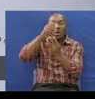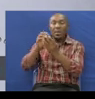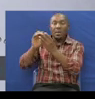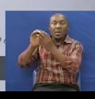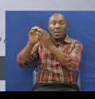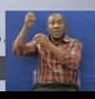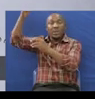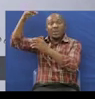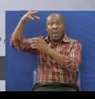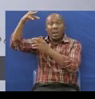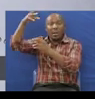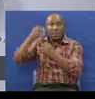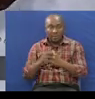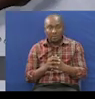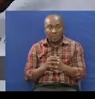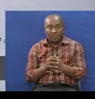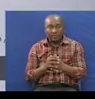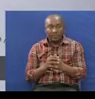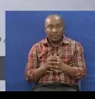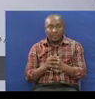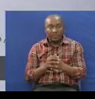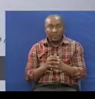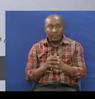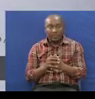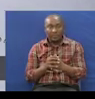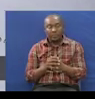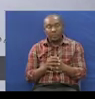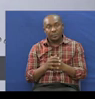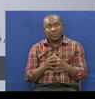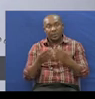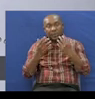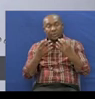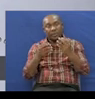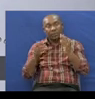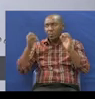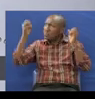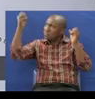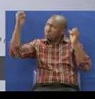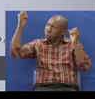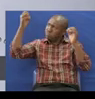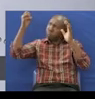at the center of the moon and the sun. At that point,